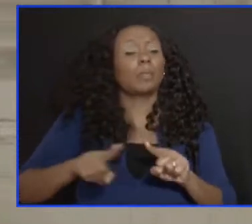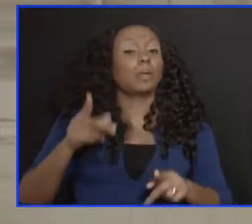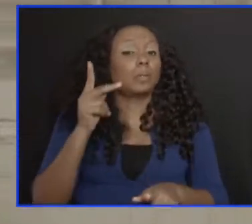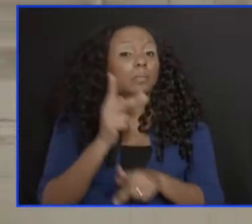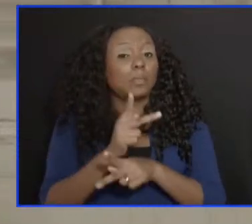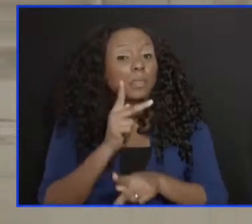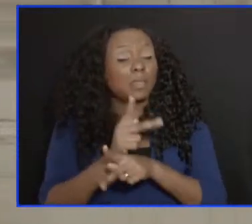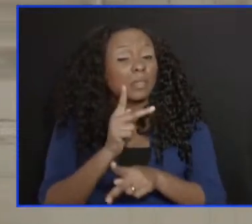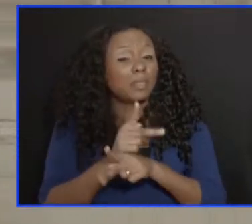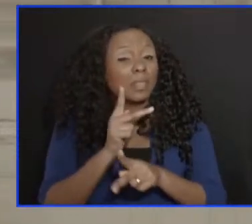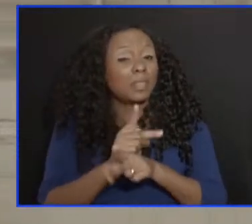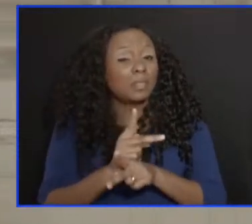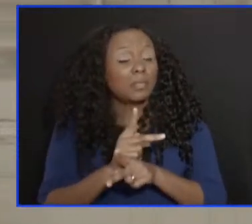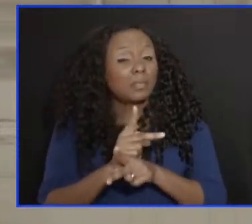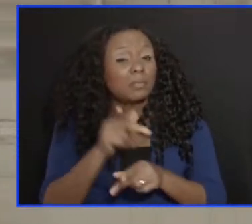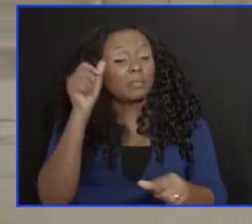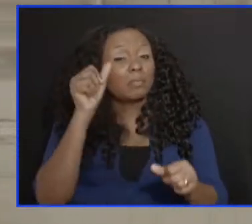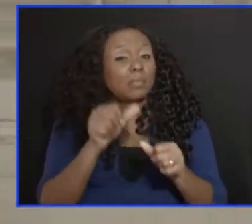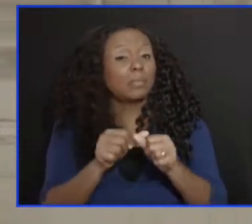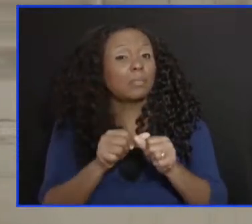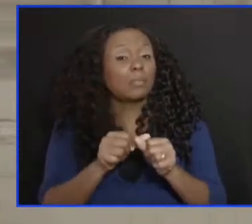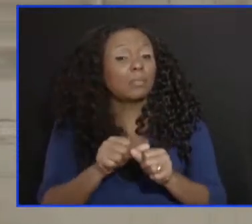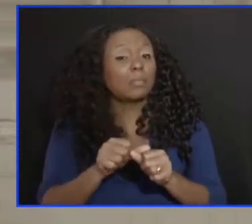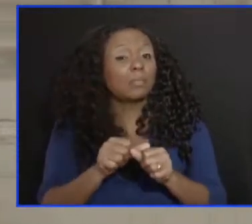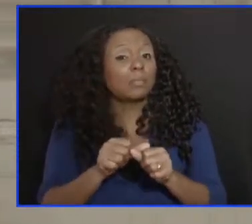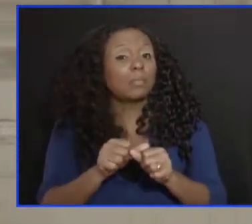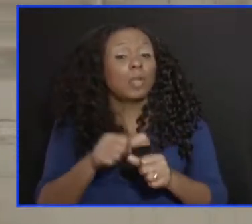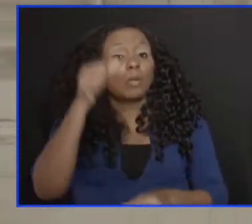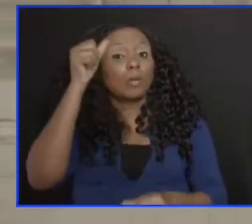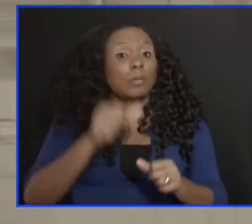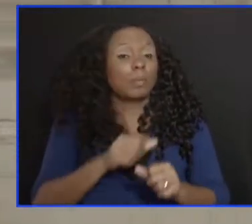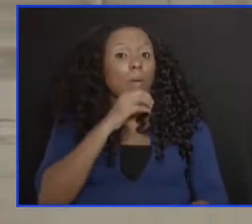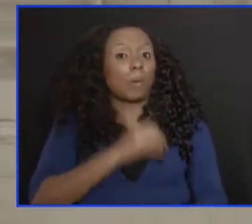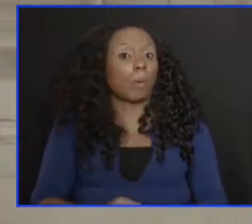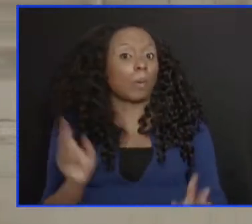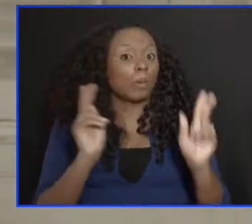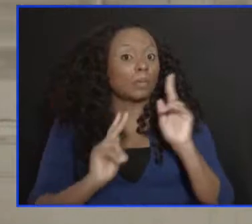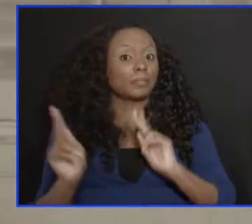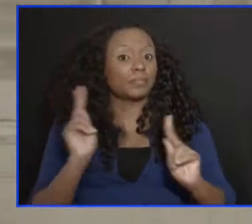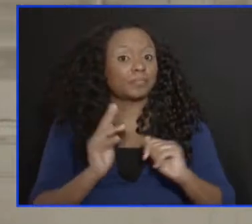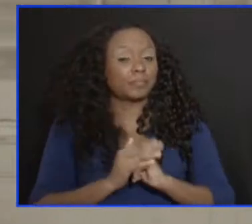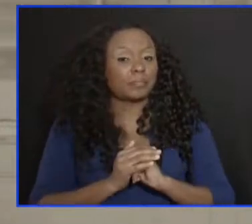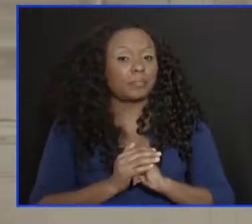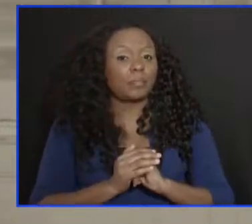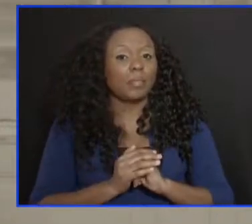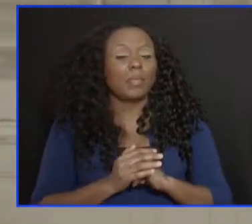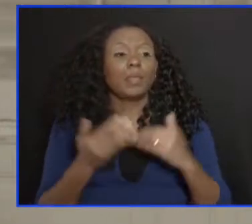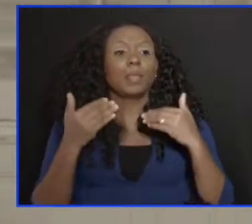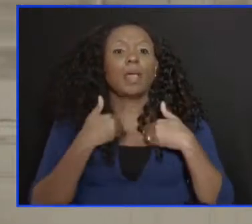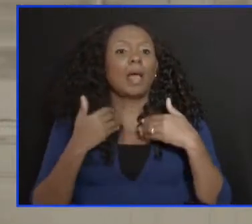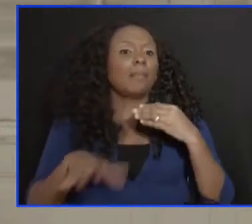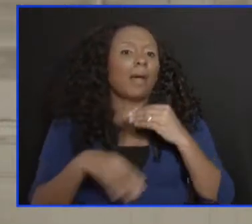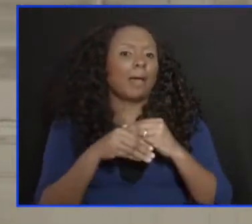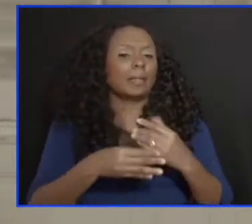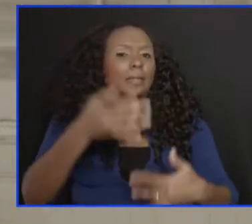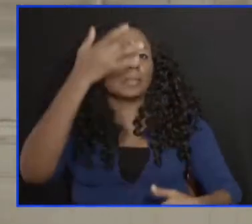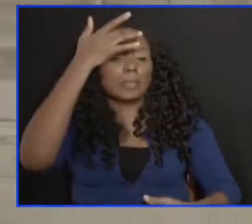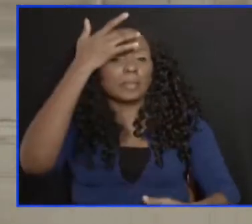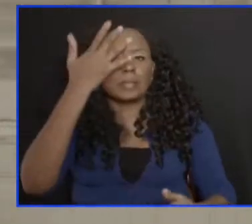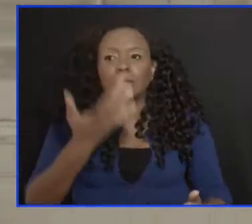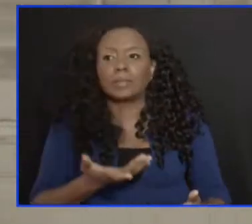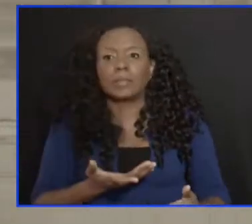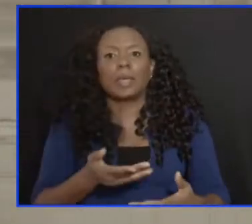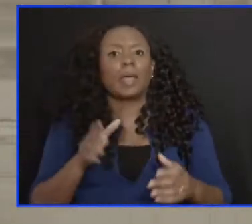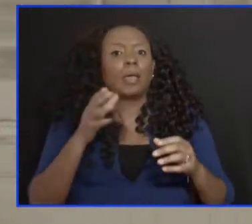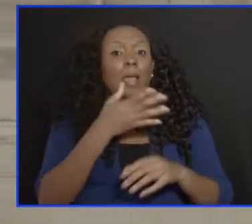years. But we need to recognize that they're elderly people and they have multiple comorbidities, and the risk to them can be